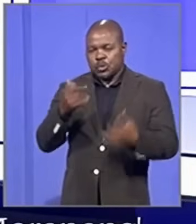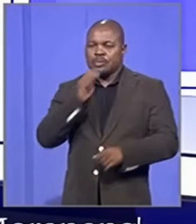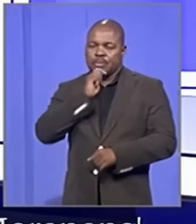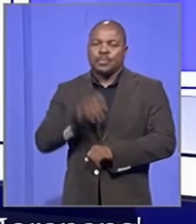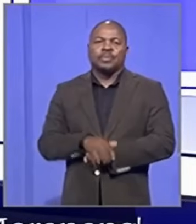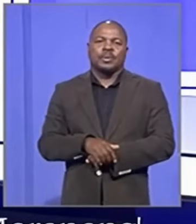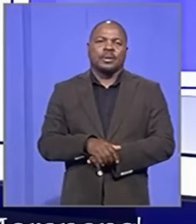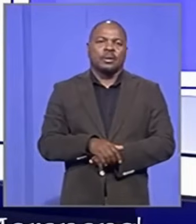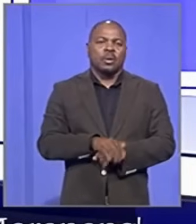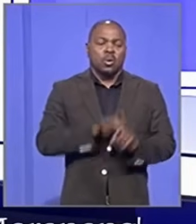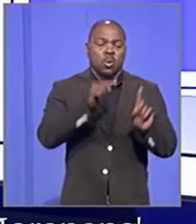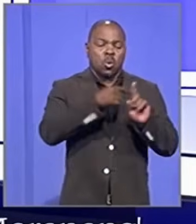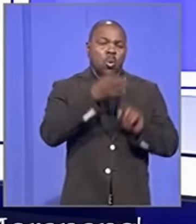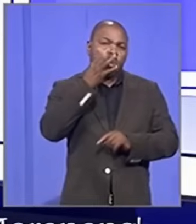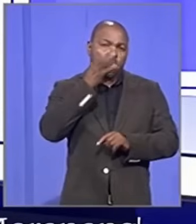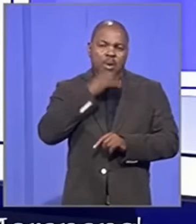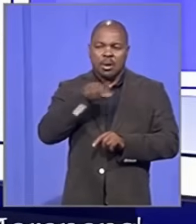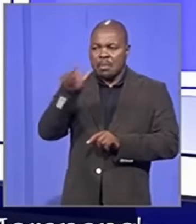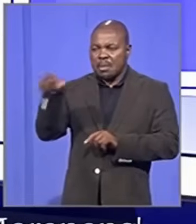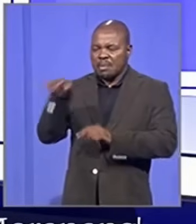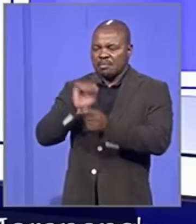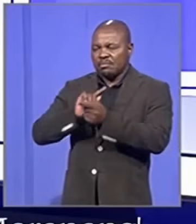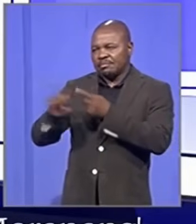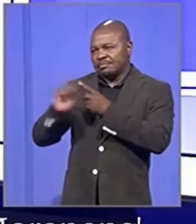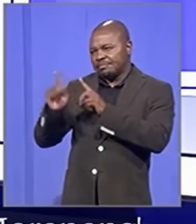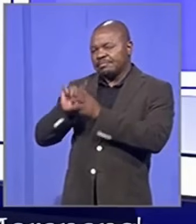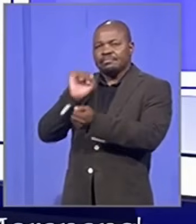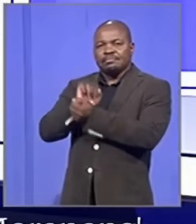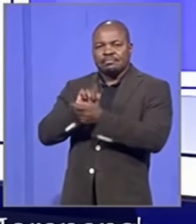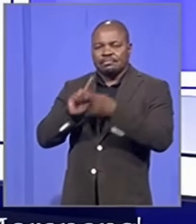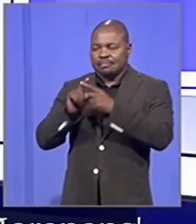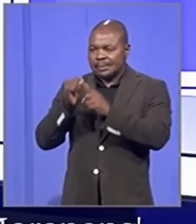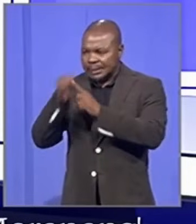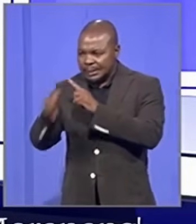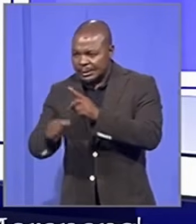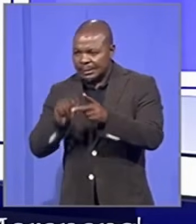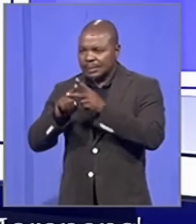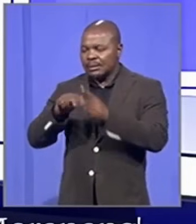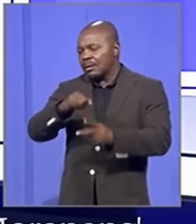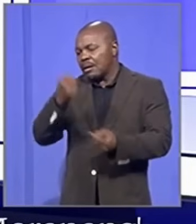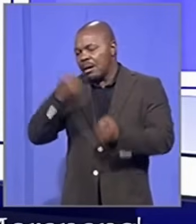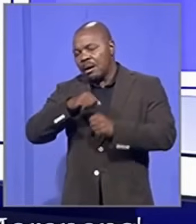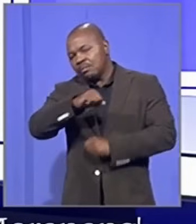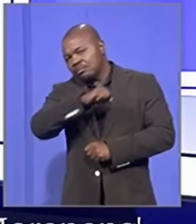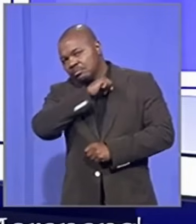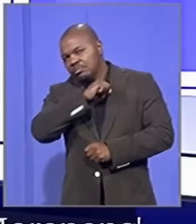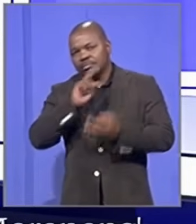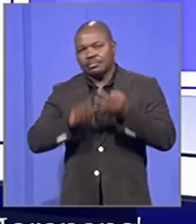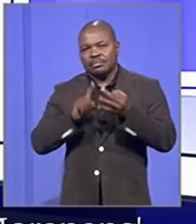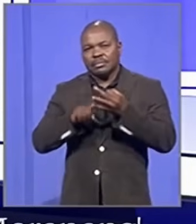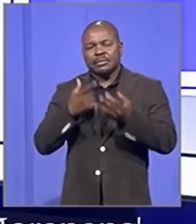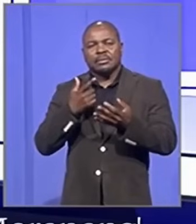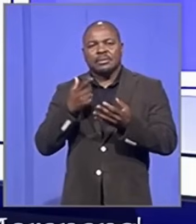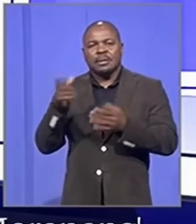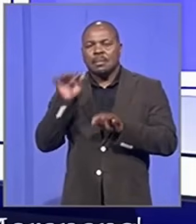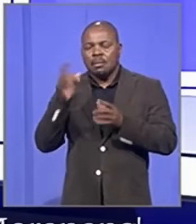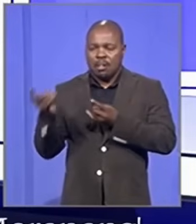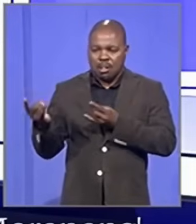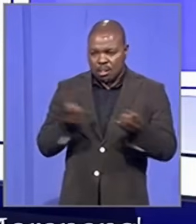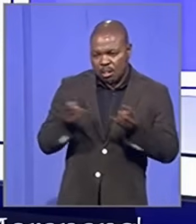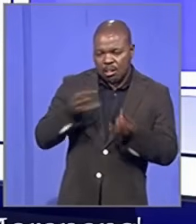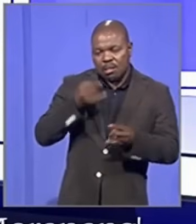lehono. Cele gore bagonlela ba golegilwe ka melato ya go fapana go akaretša dipolao, go tšeelwa difatanaga, go swara le go geba ka